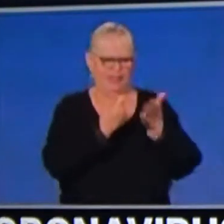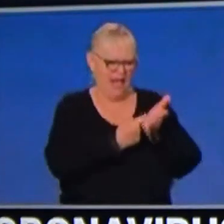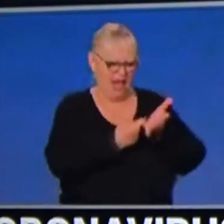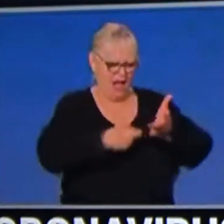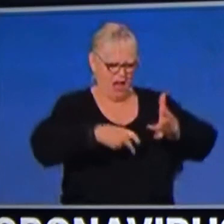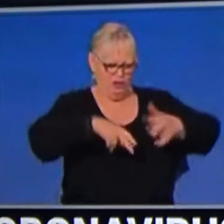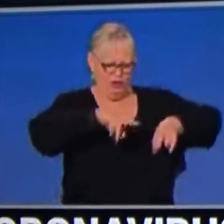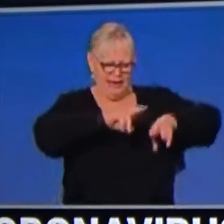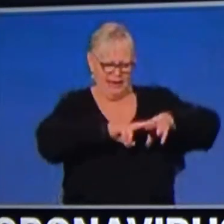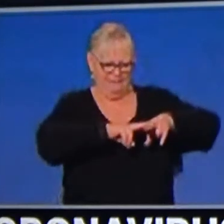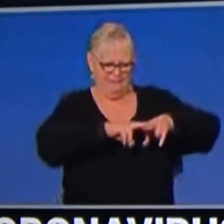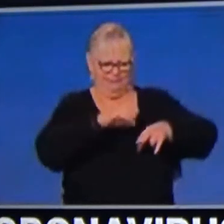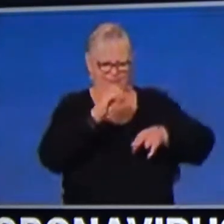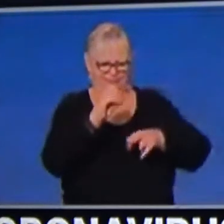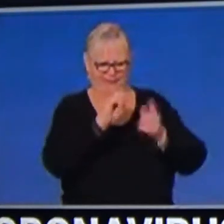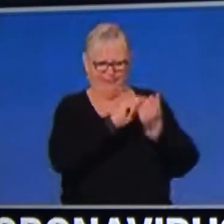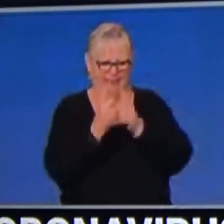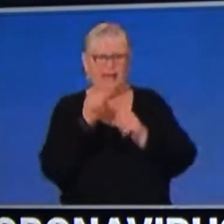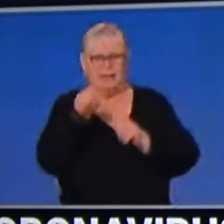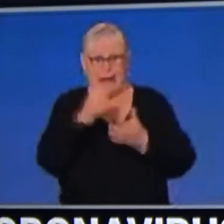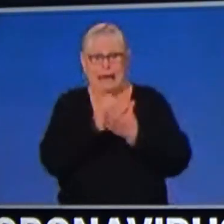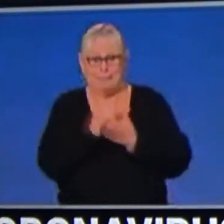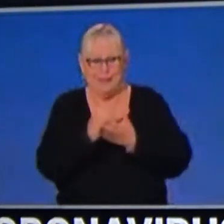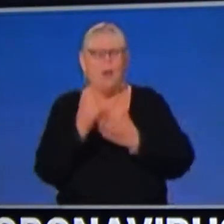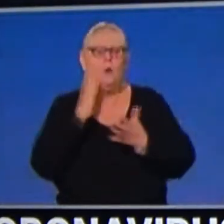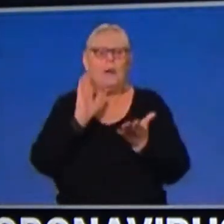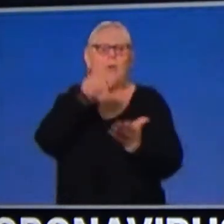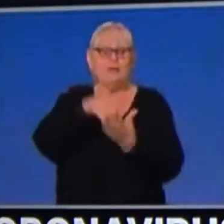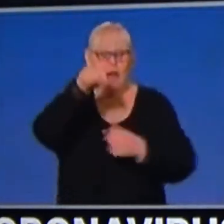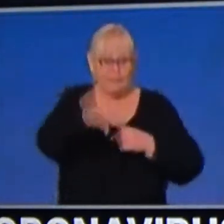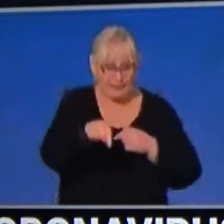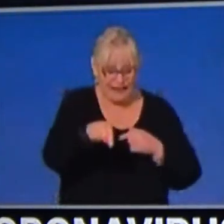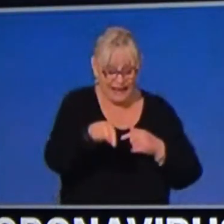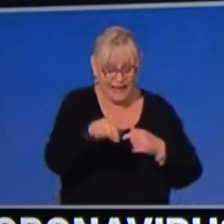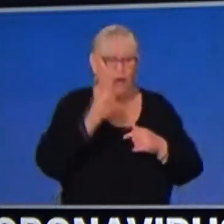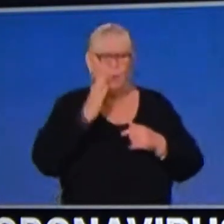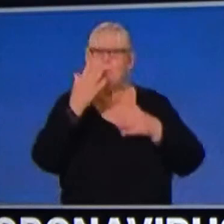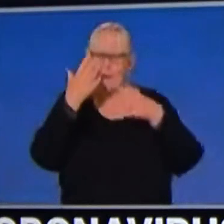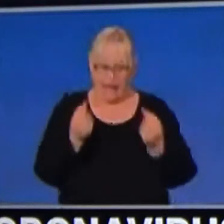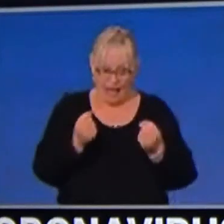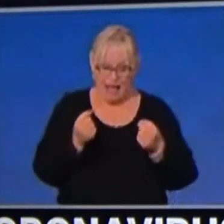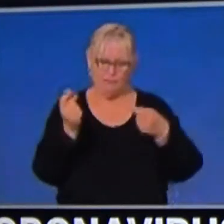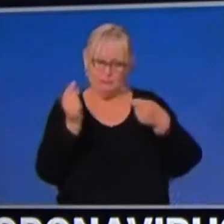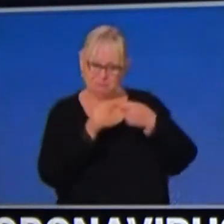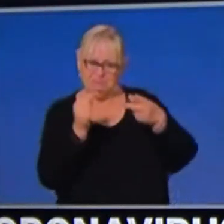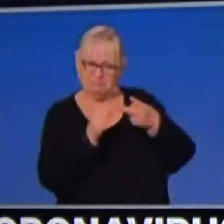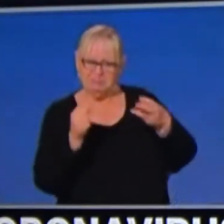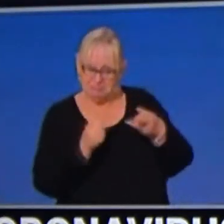RF provision that statistic, when we get to that, and when we've got in place